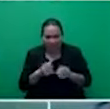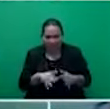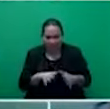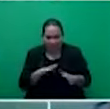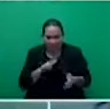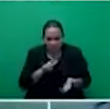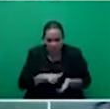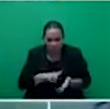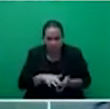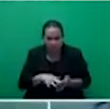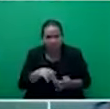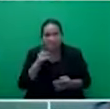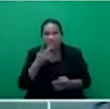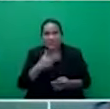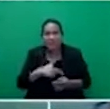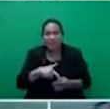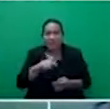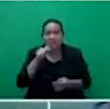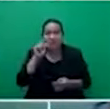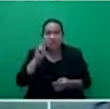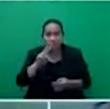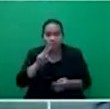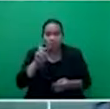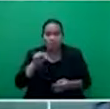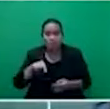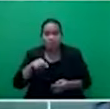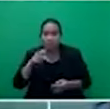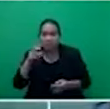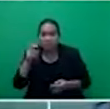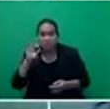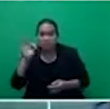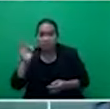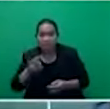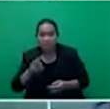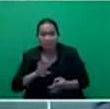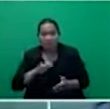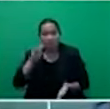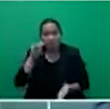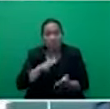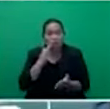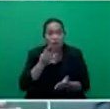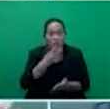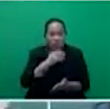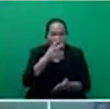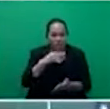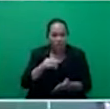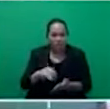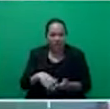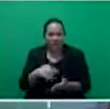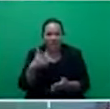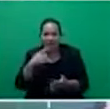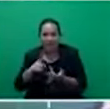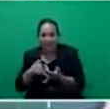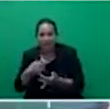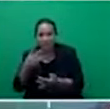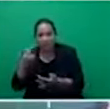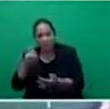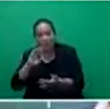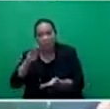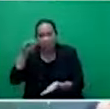massive 17.2% contraction in 2020 and a 4.1% contraction in 2021.